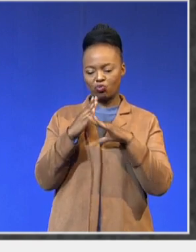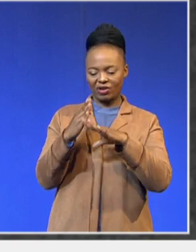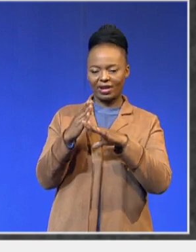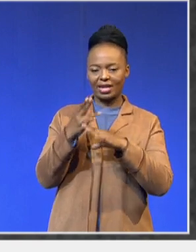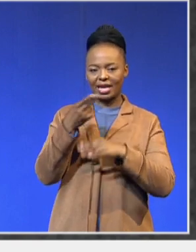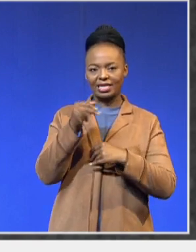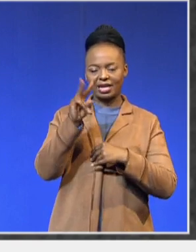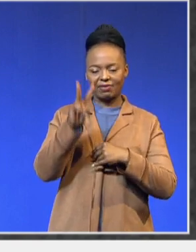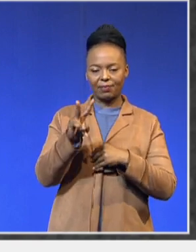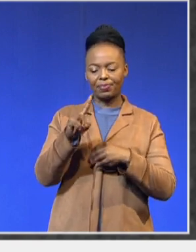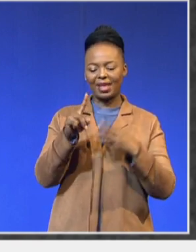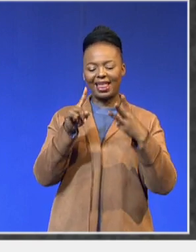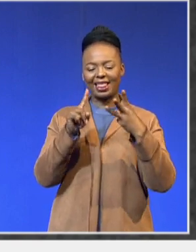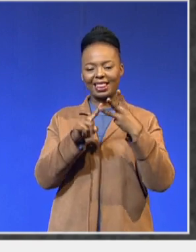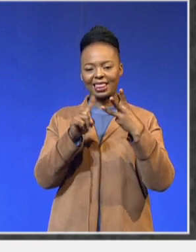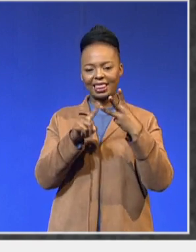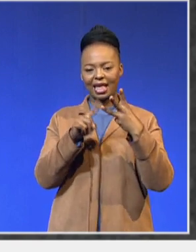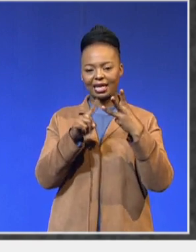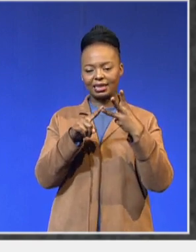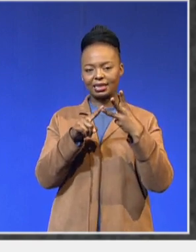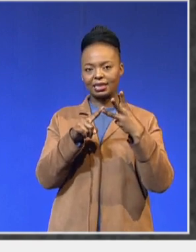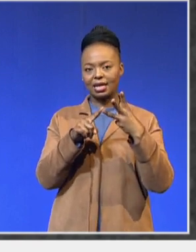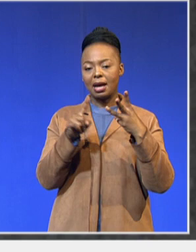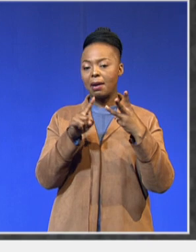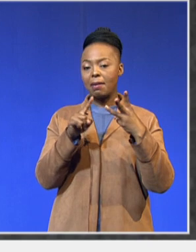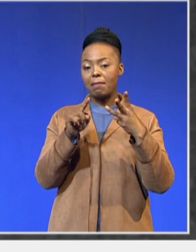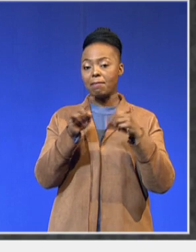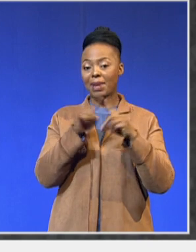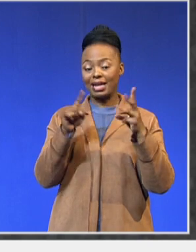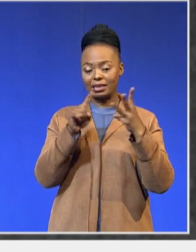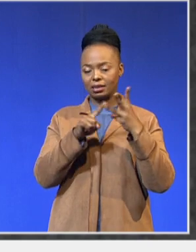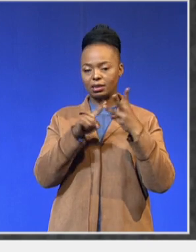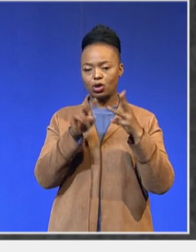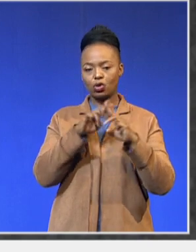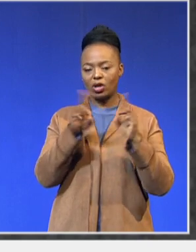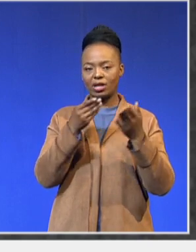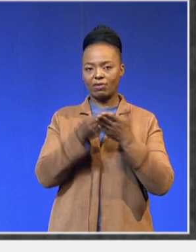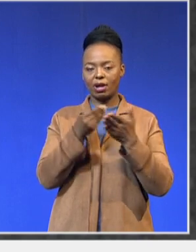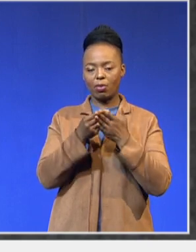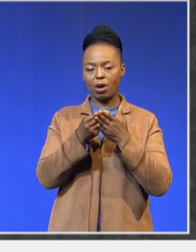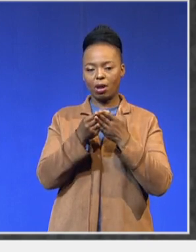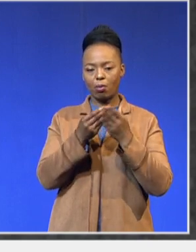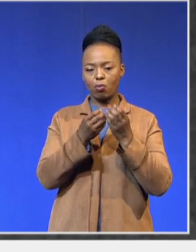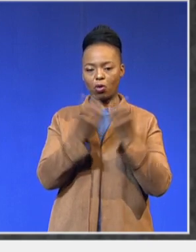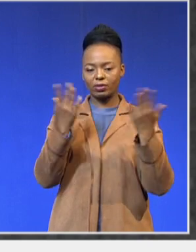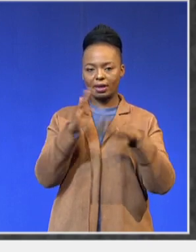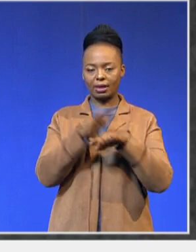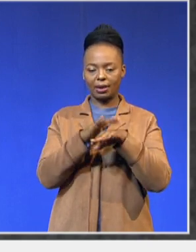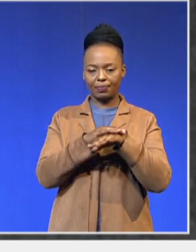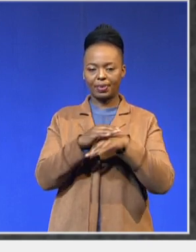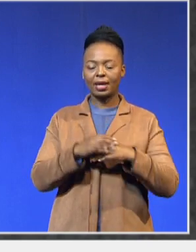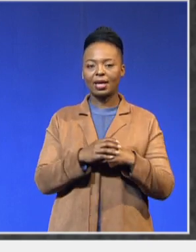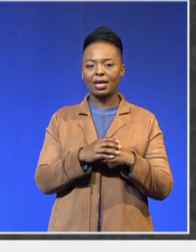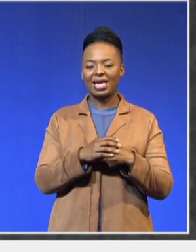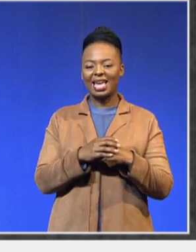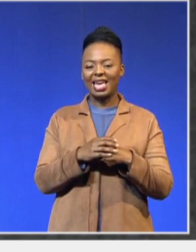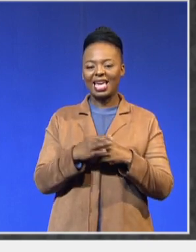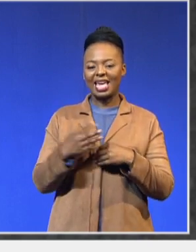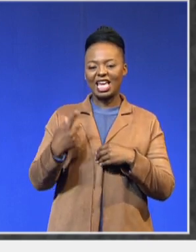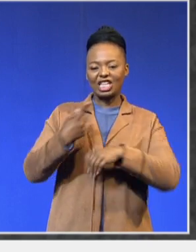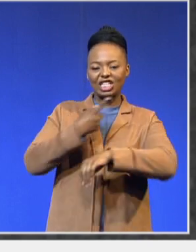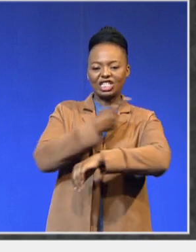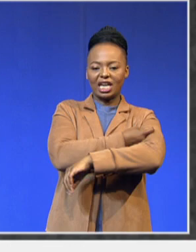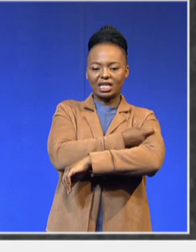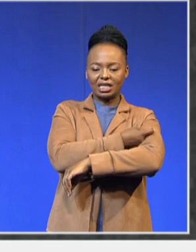has recently been approved but is not yet widely available, is long-acting injectable cabotegravir, which is an injection given as an